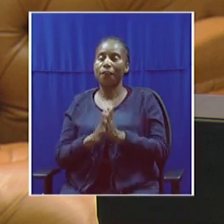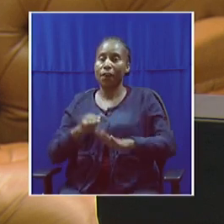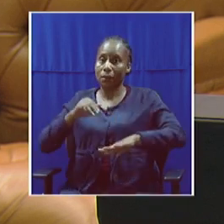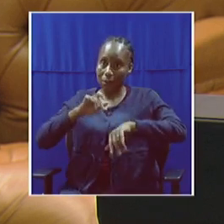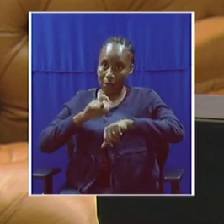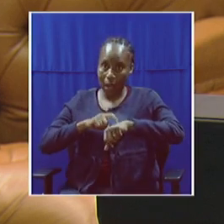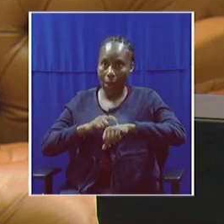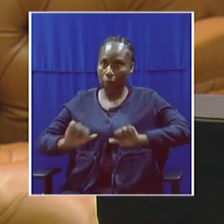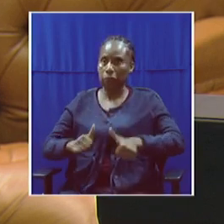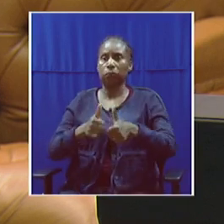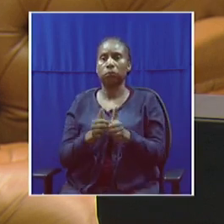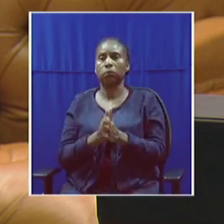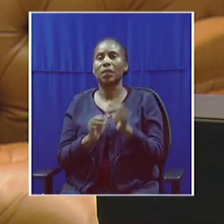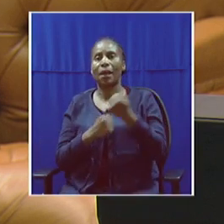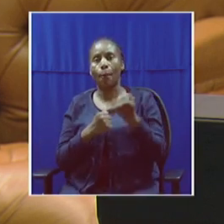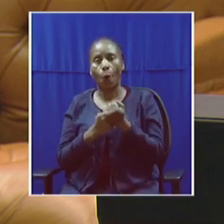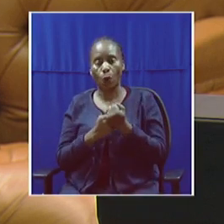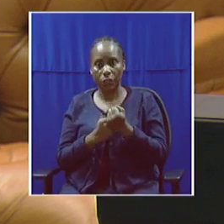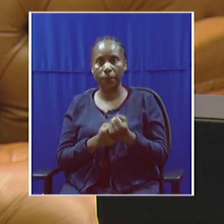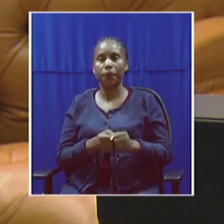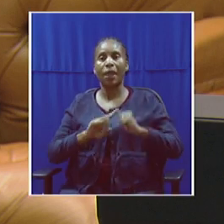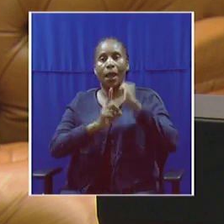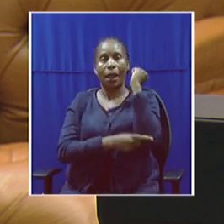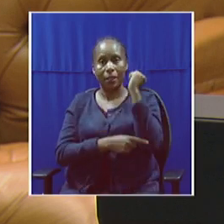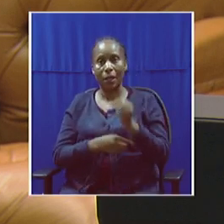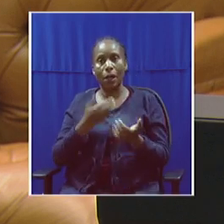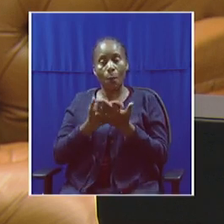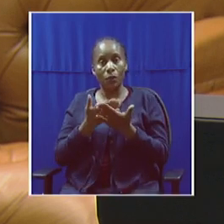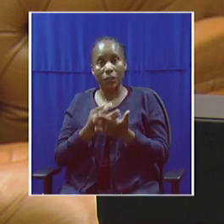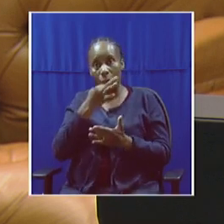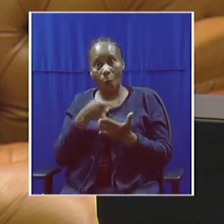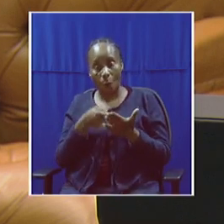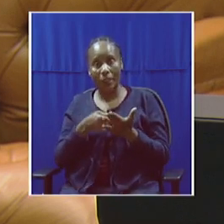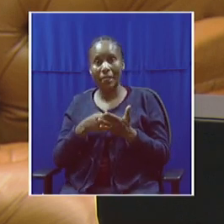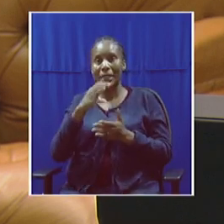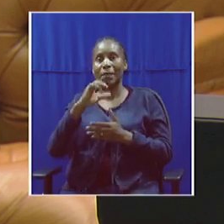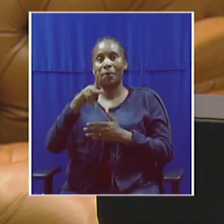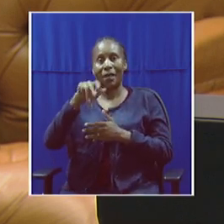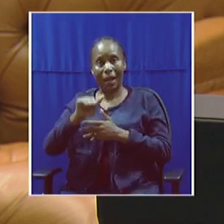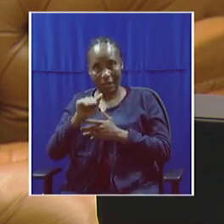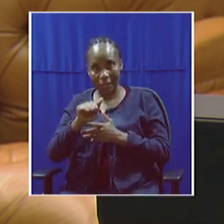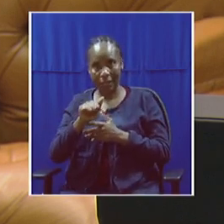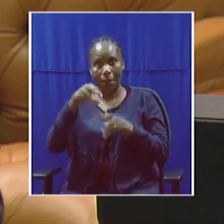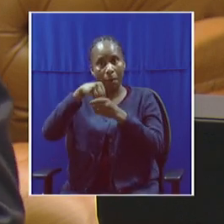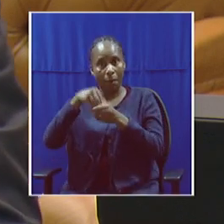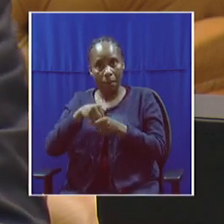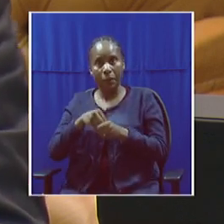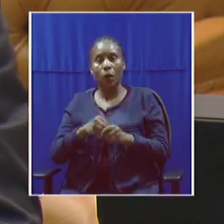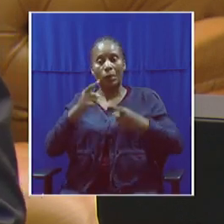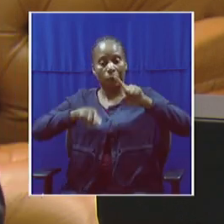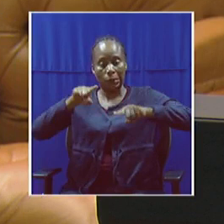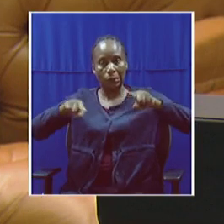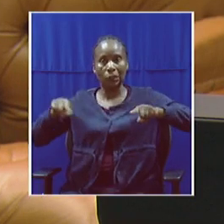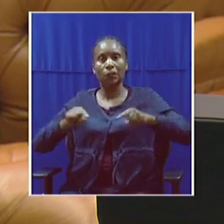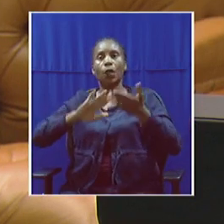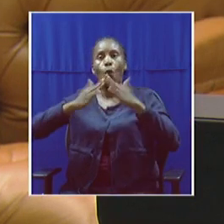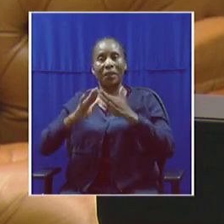lastly the possibility of DEC consolidating big CPAs that comprise of various communities who do not